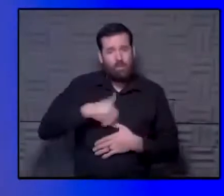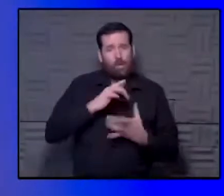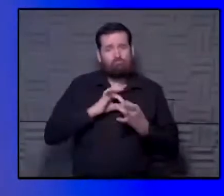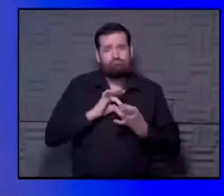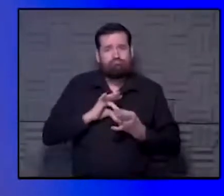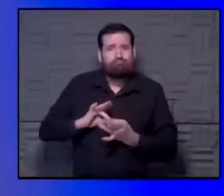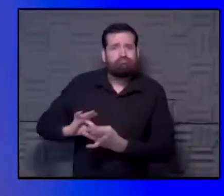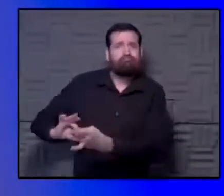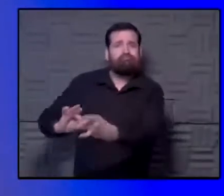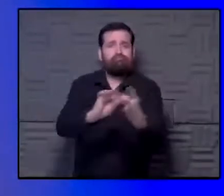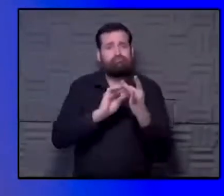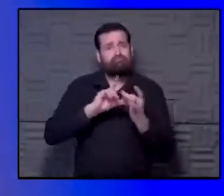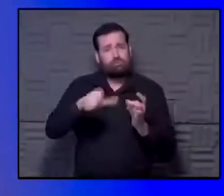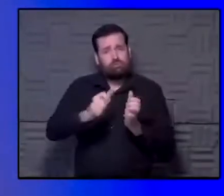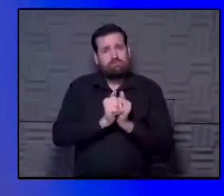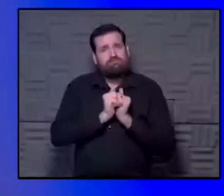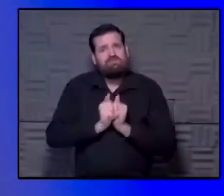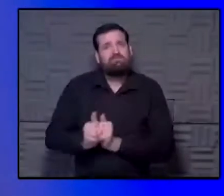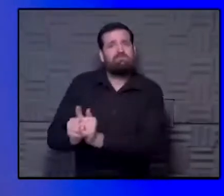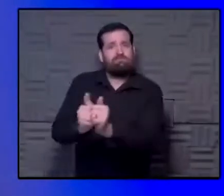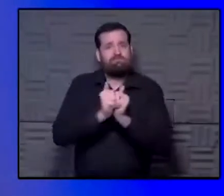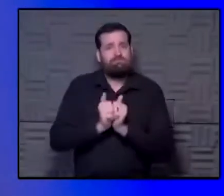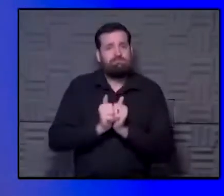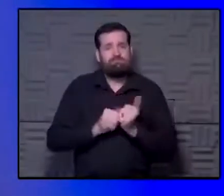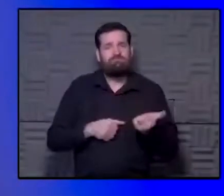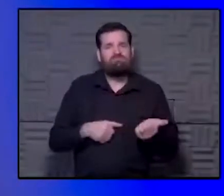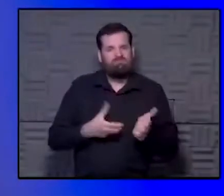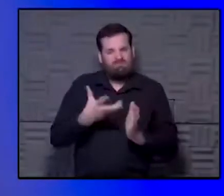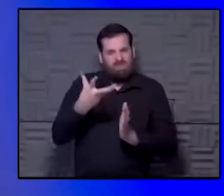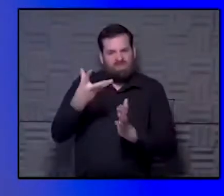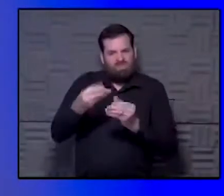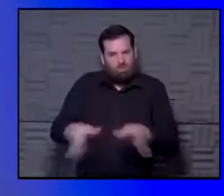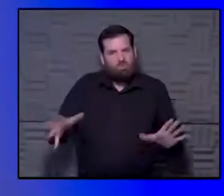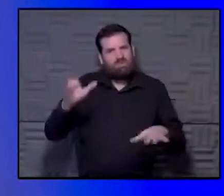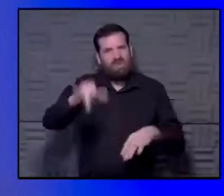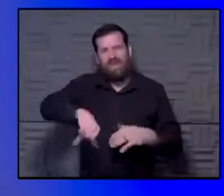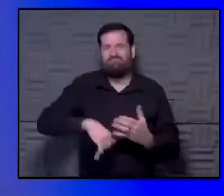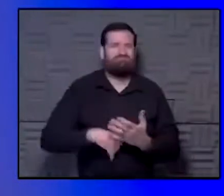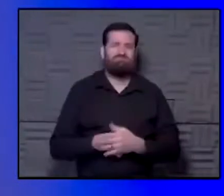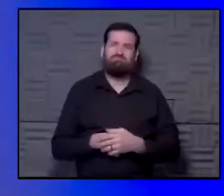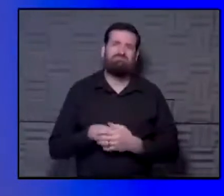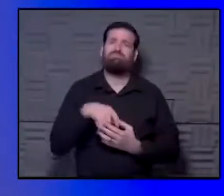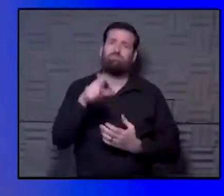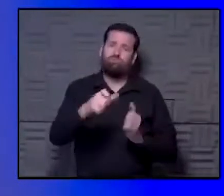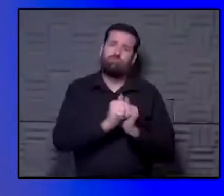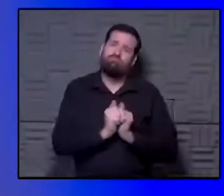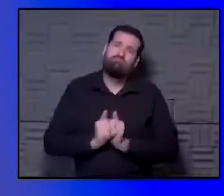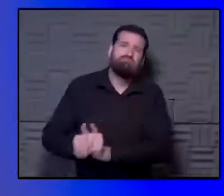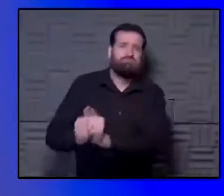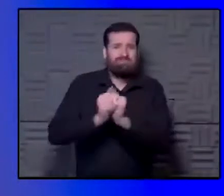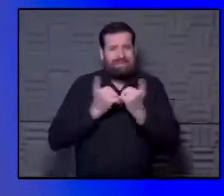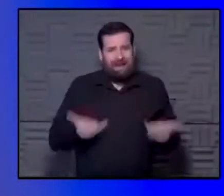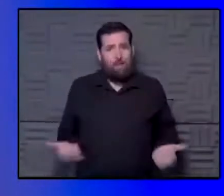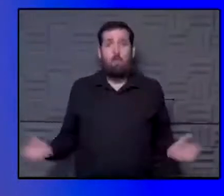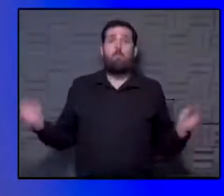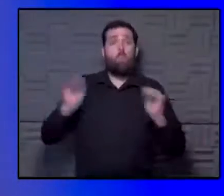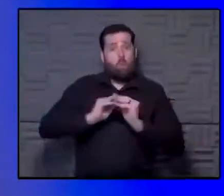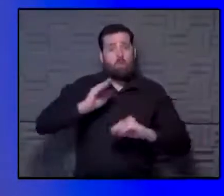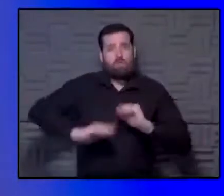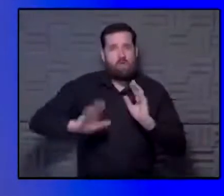united. We come together, and we shouldn't lose that way. We should be united more now than ever.